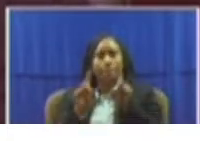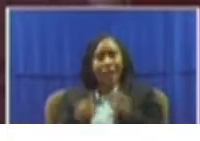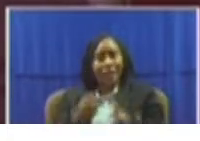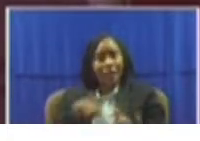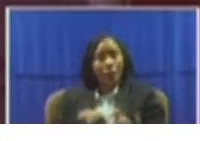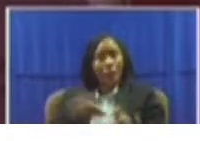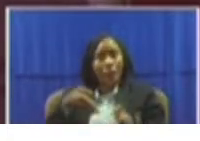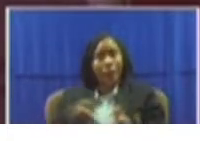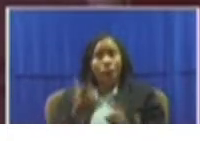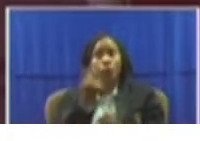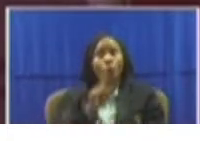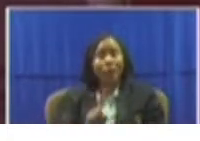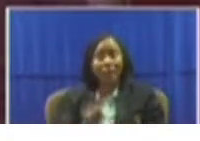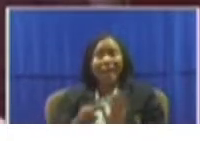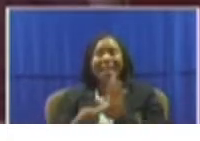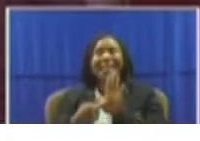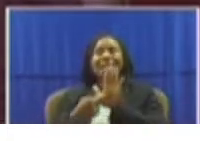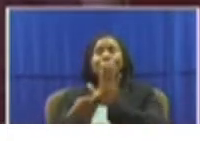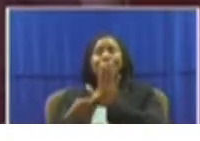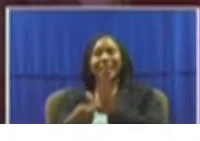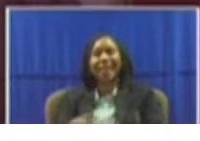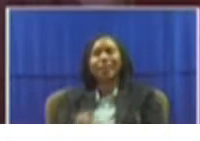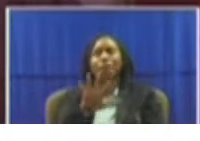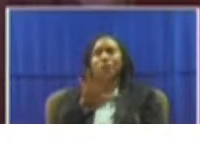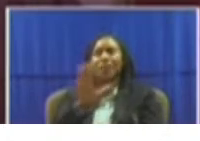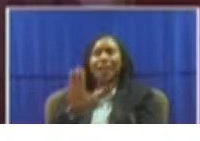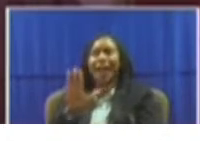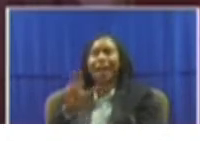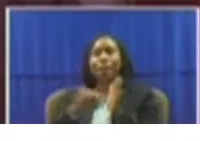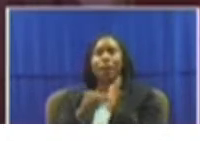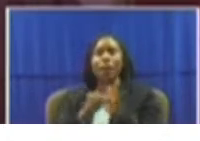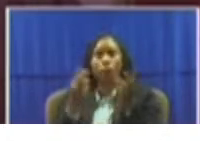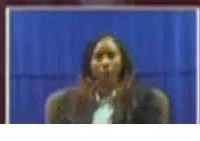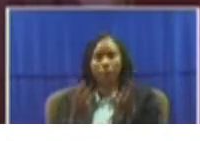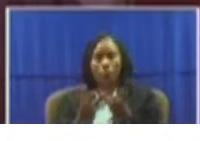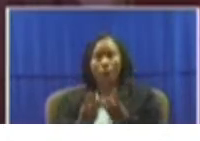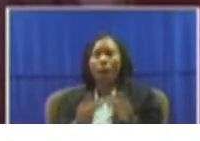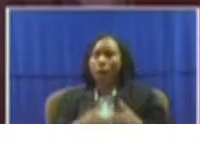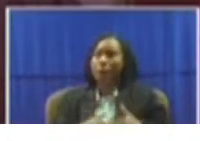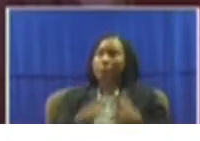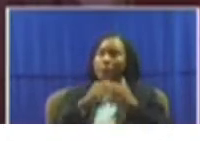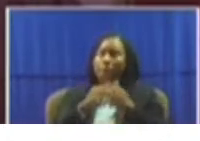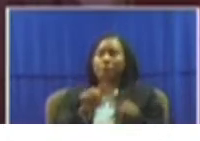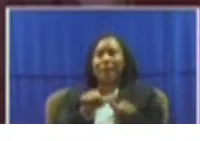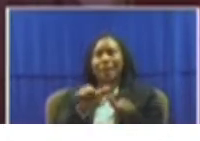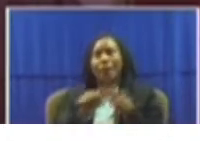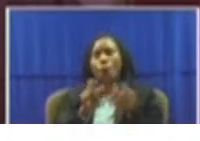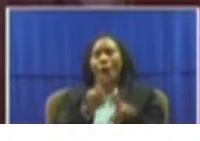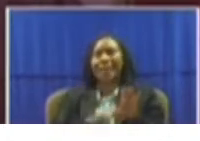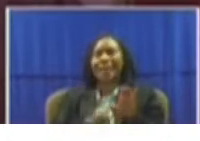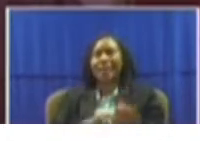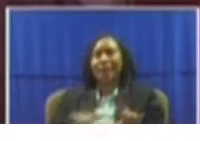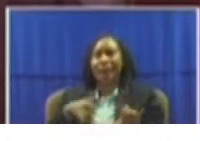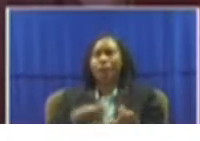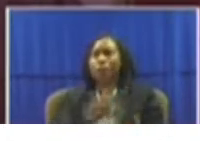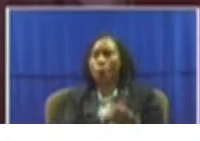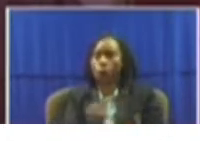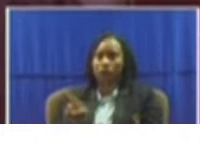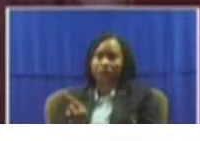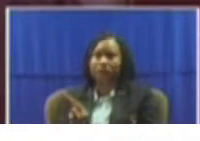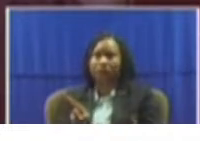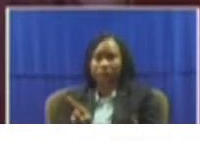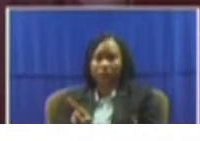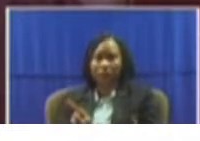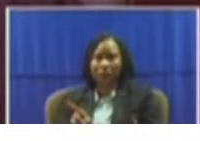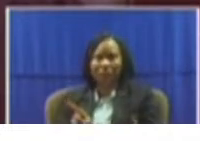to represent 59 million people and create a better quality of life for them. Now, there